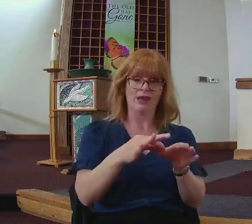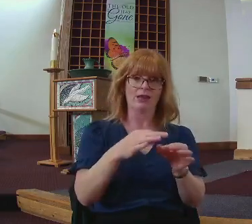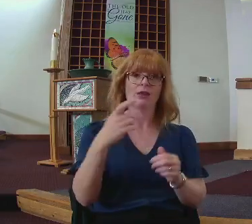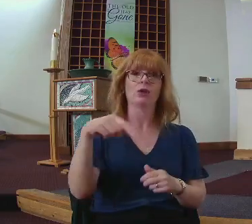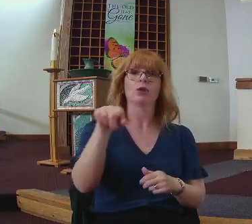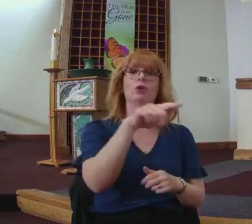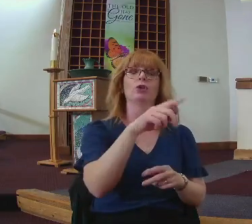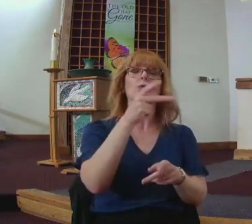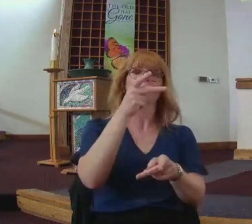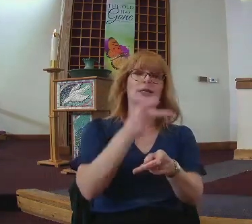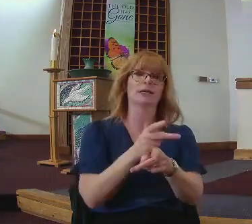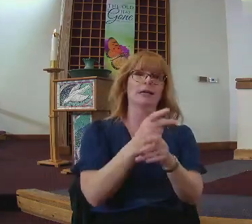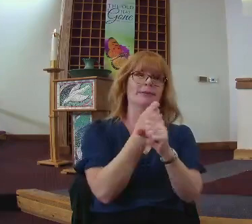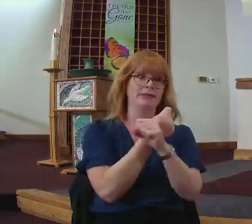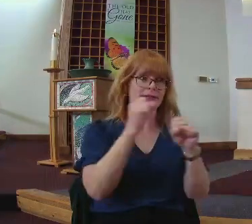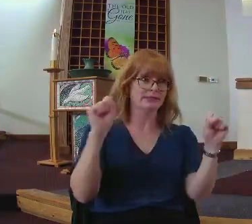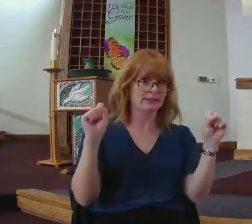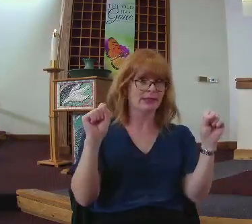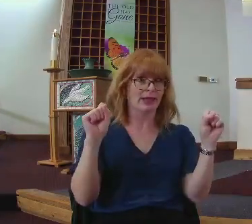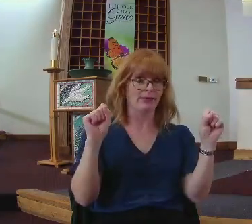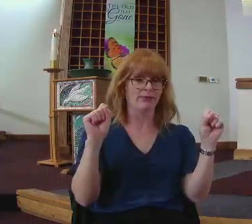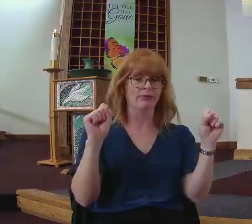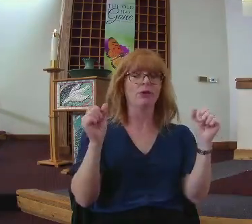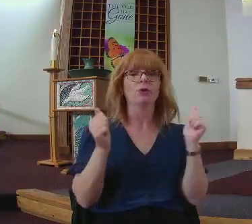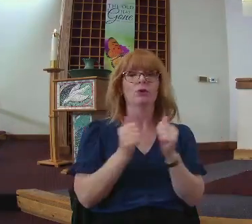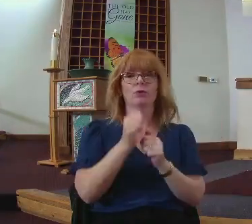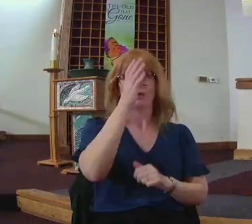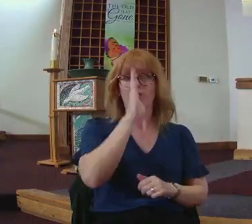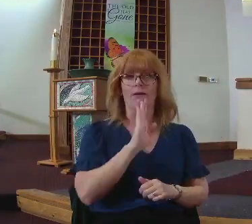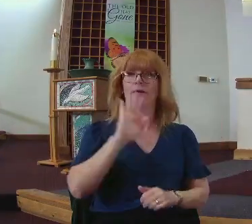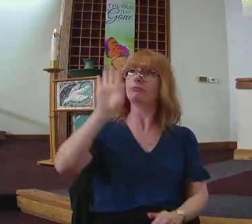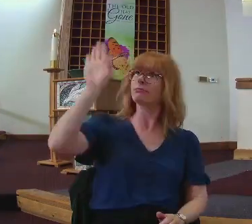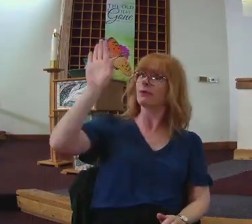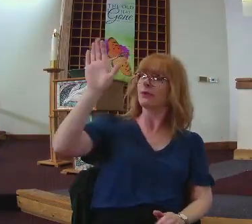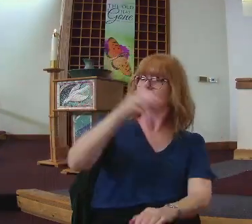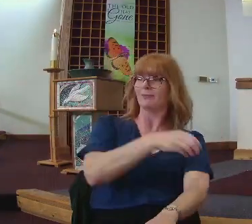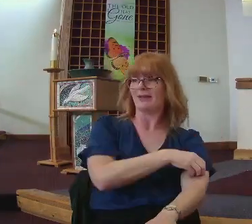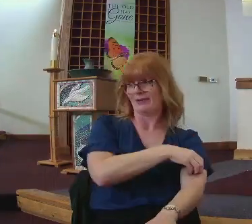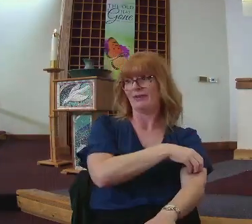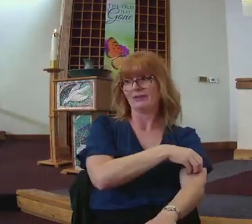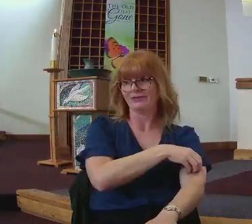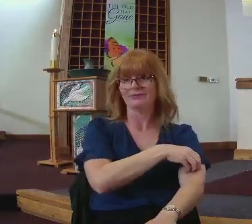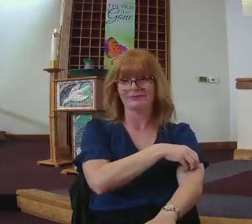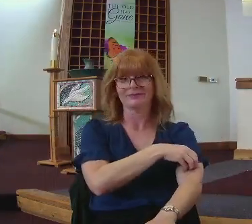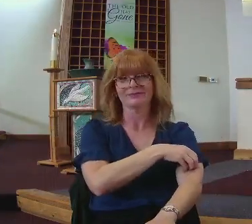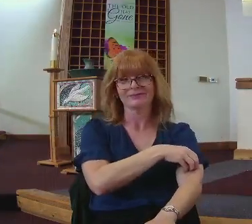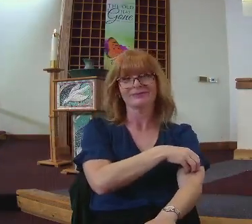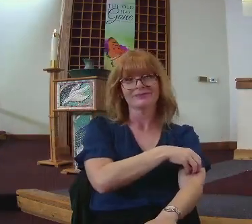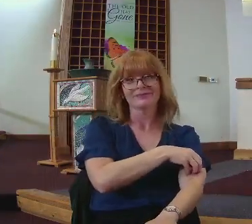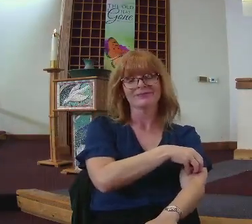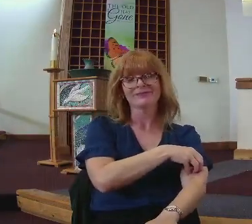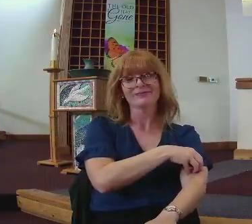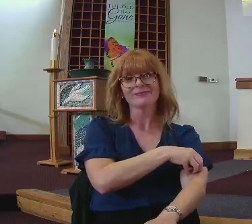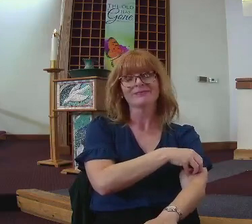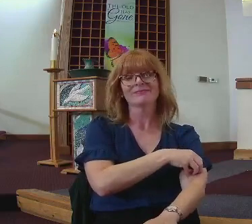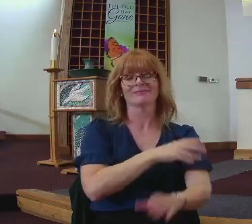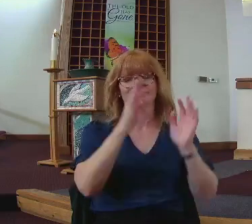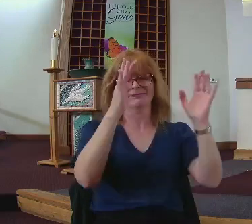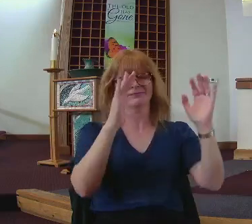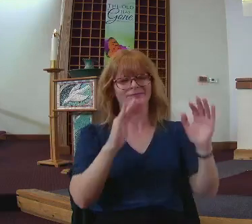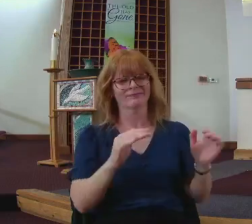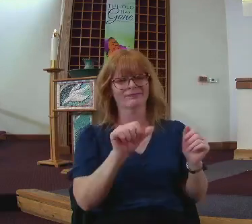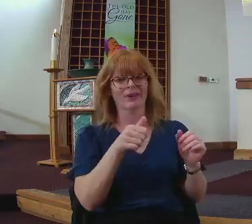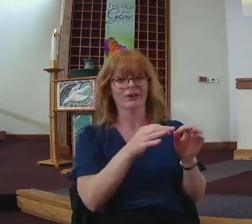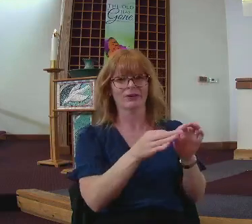are kept safe by God's power. Sounds good to me. And then it